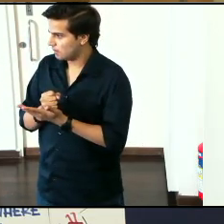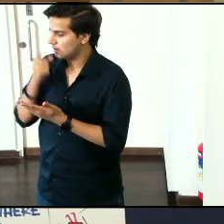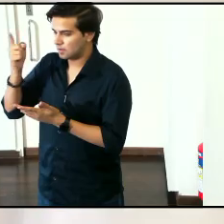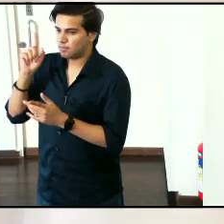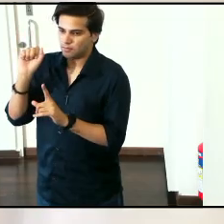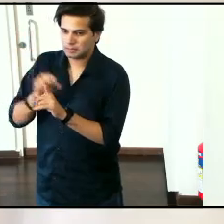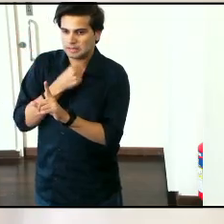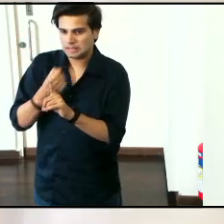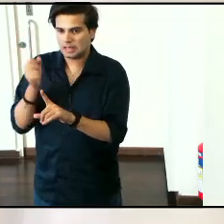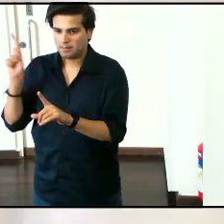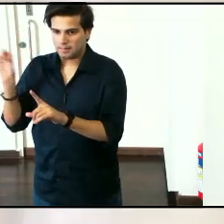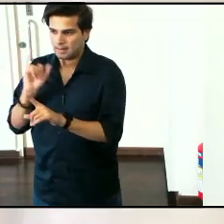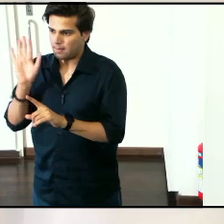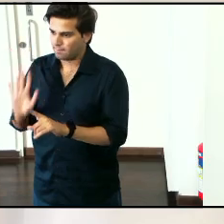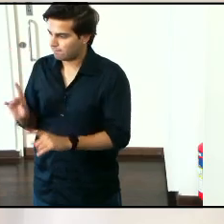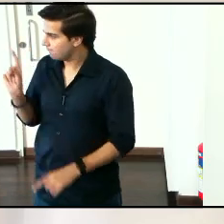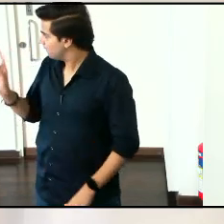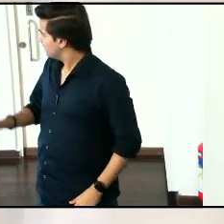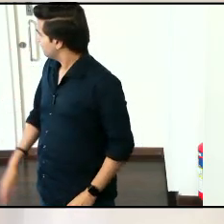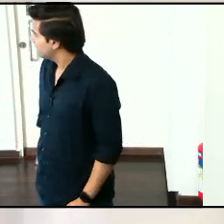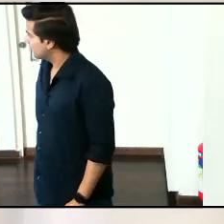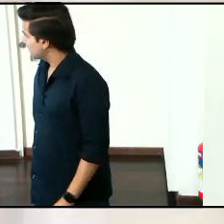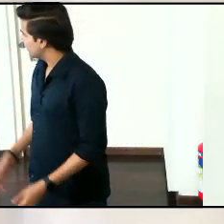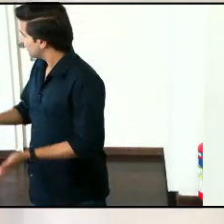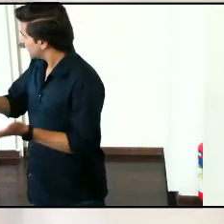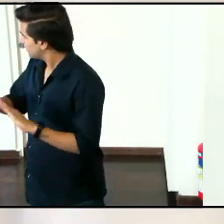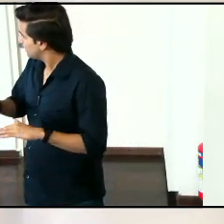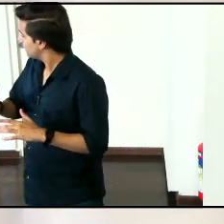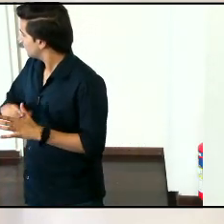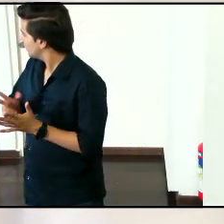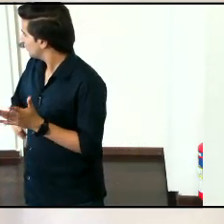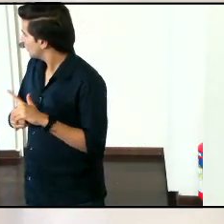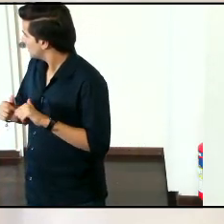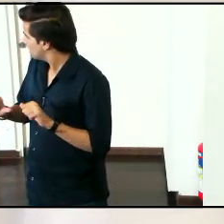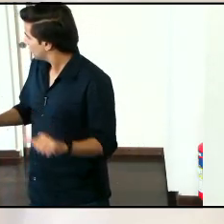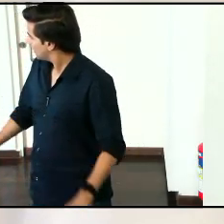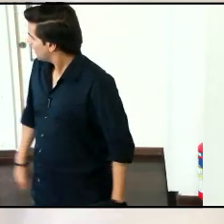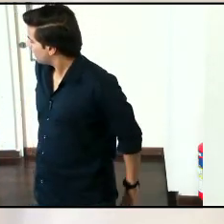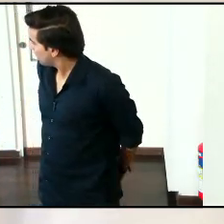Teachers Association protest. Next, please.